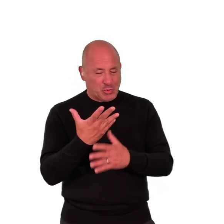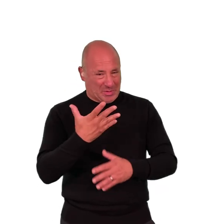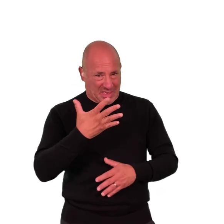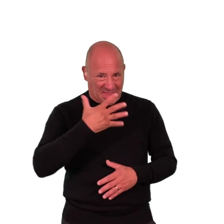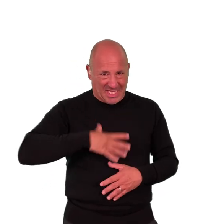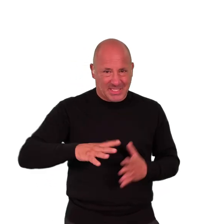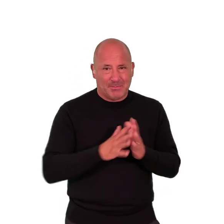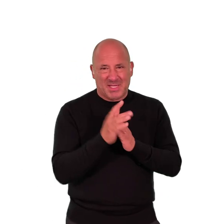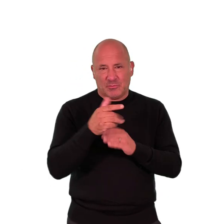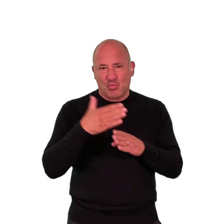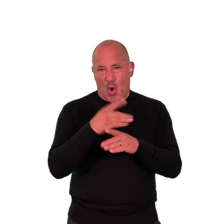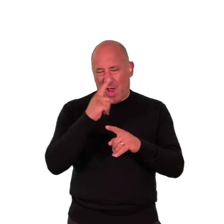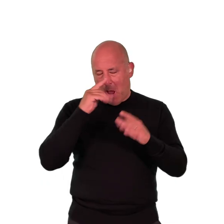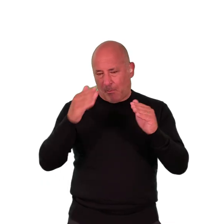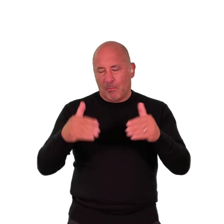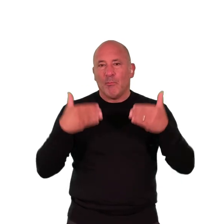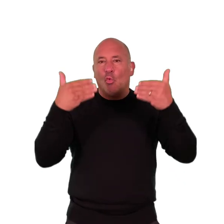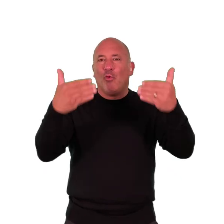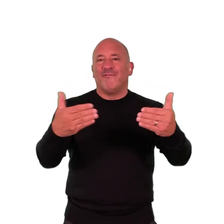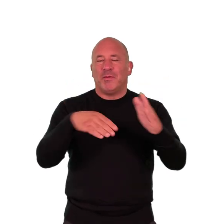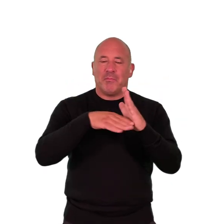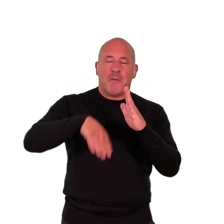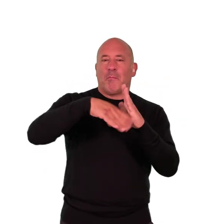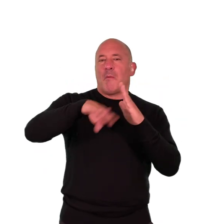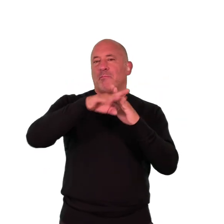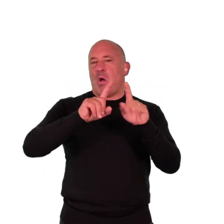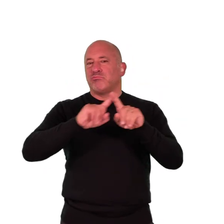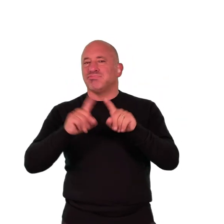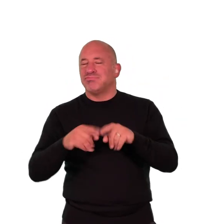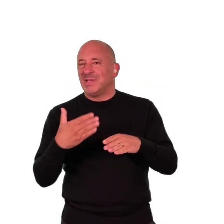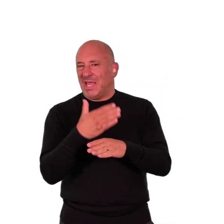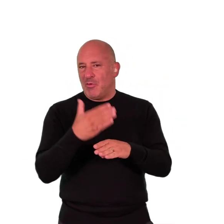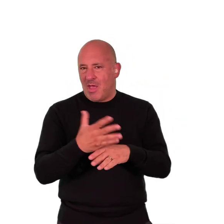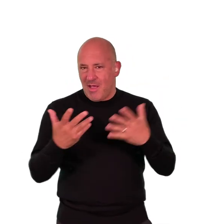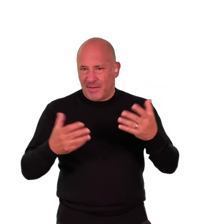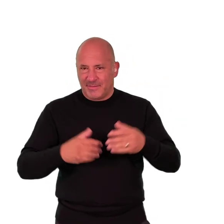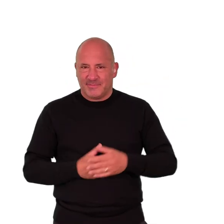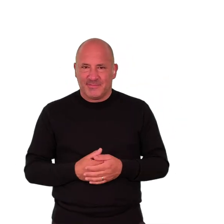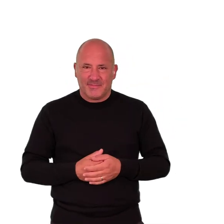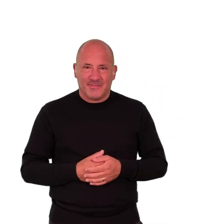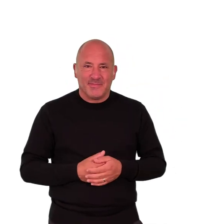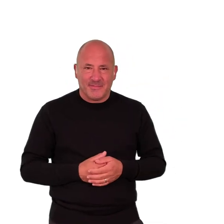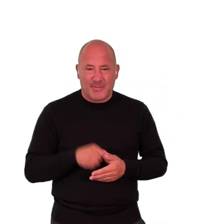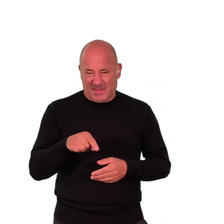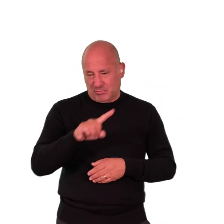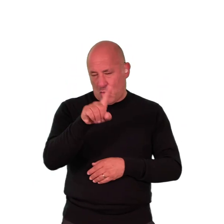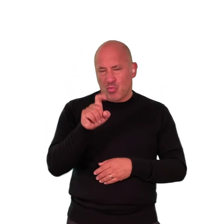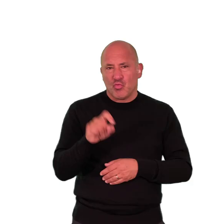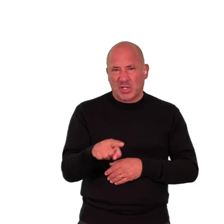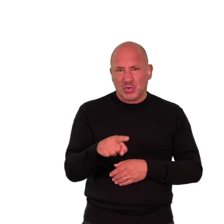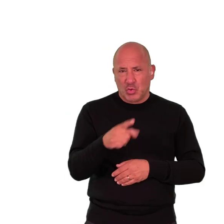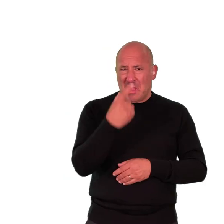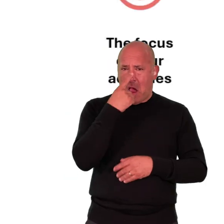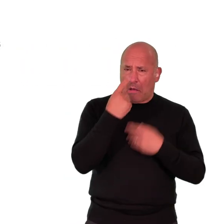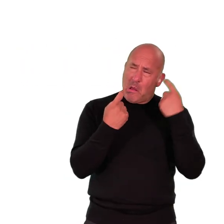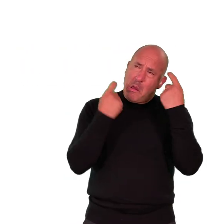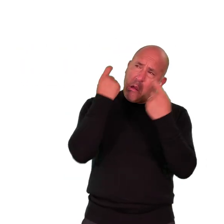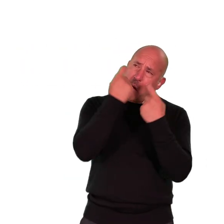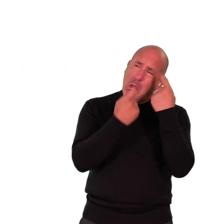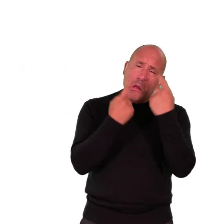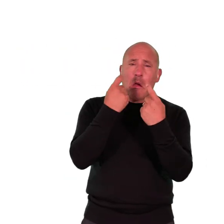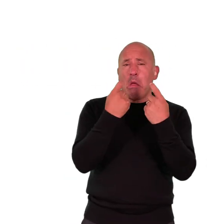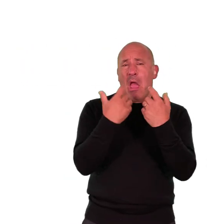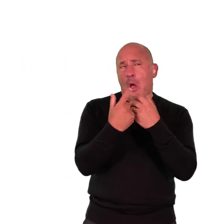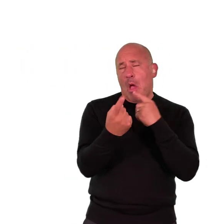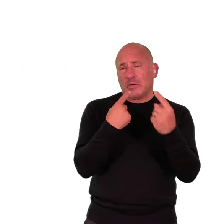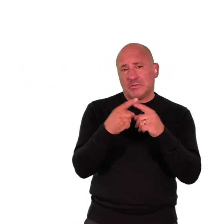forward. There are some things you can think about when you're answering this question. The focus of your